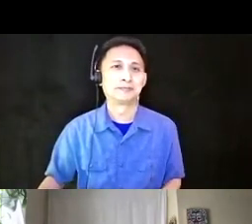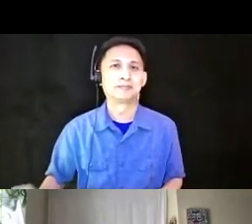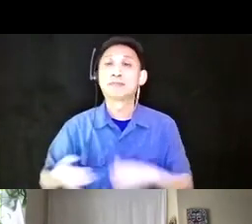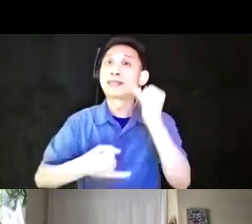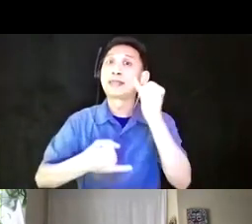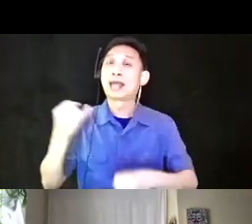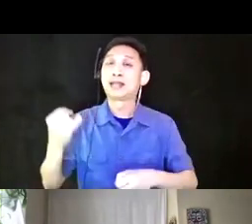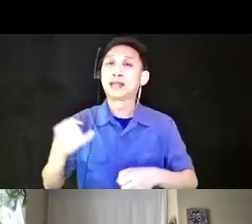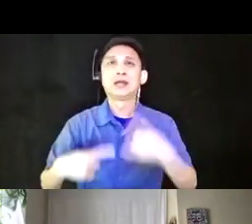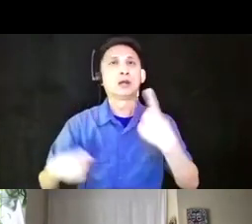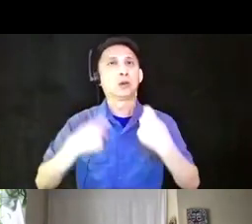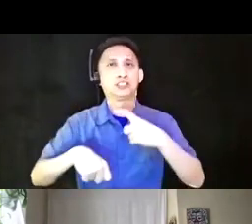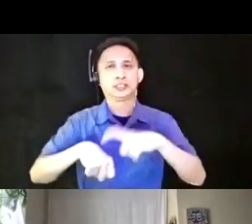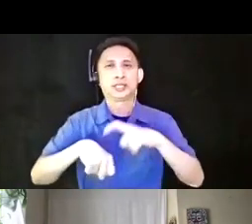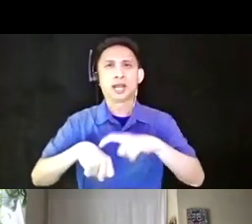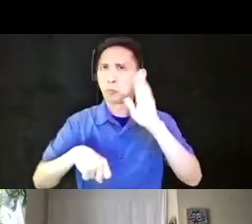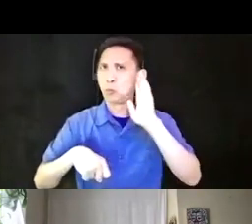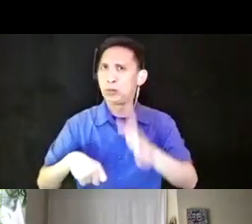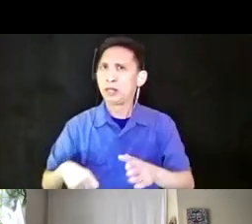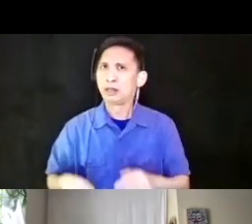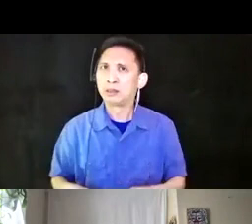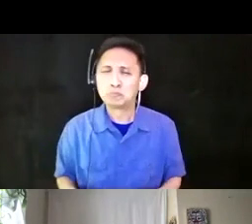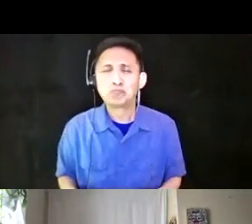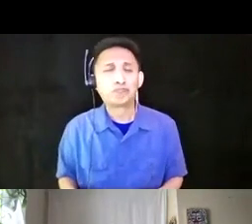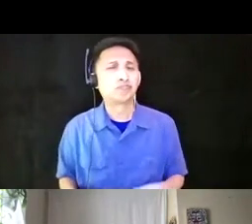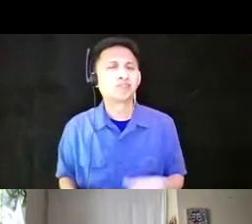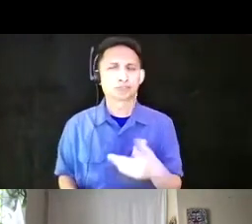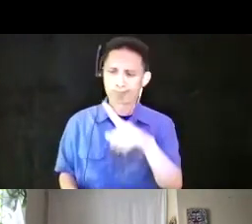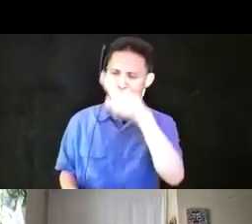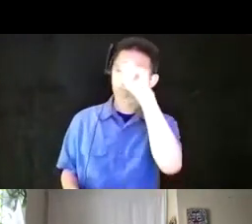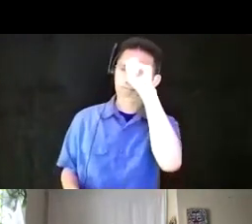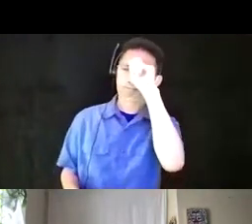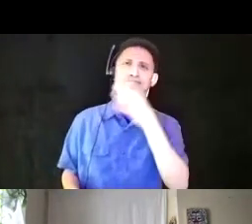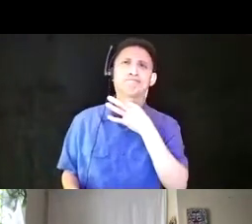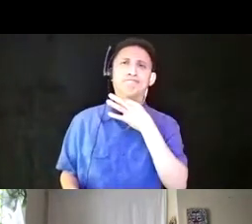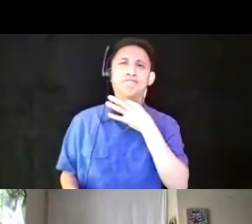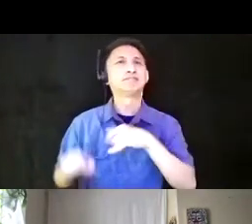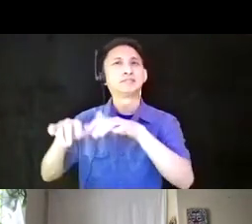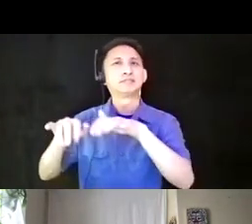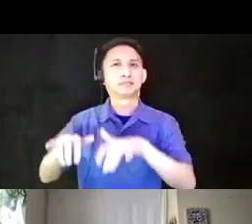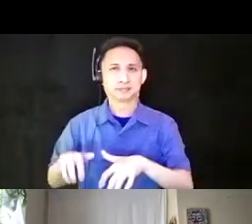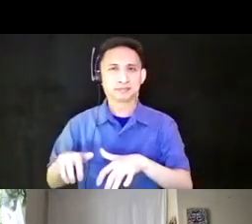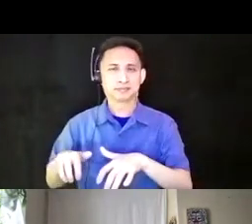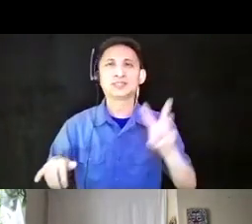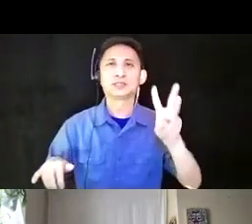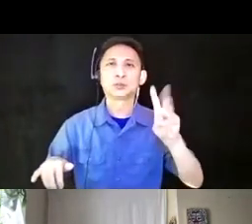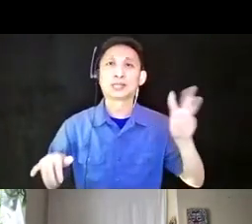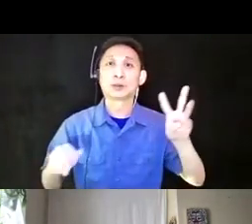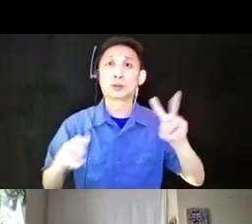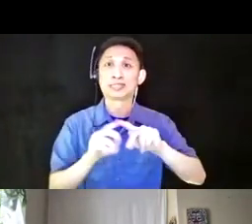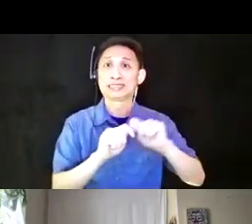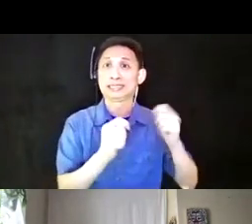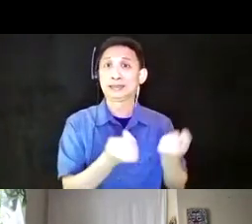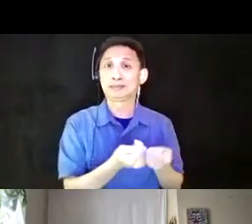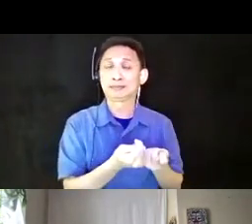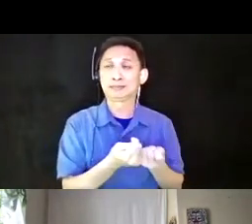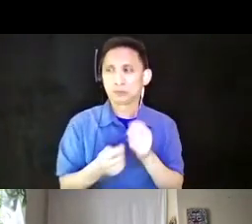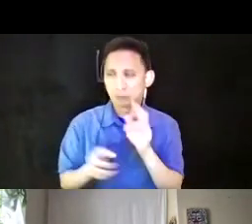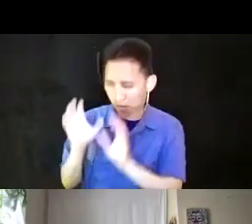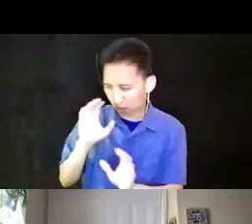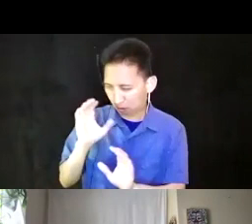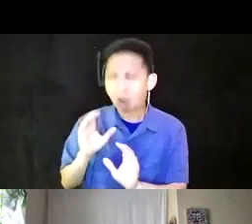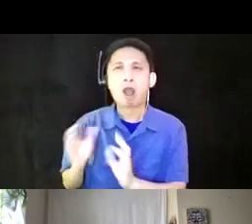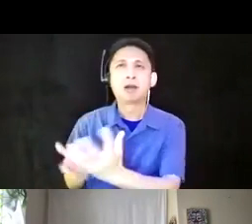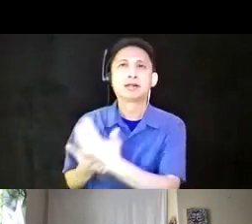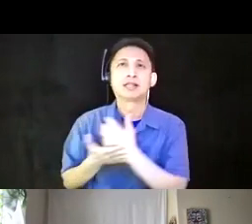have questions during, definitely put it in the chat and the WOW team will be collecting them just to make sure that we can